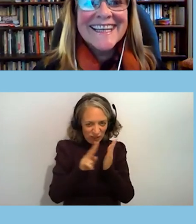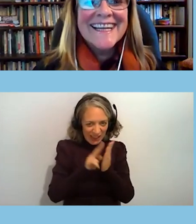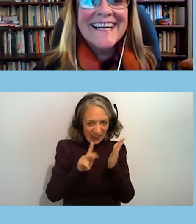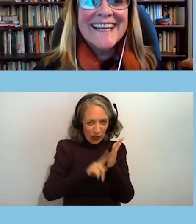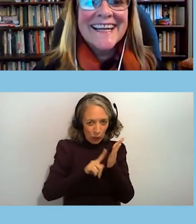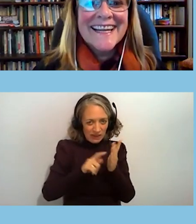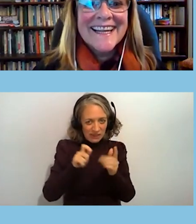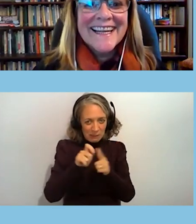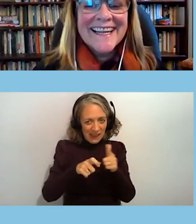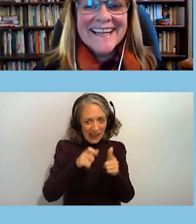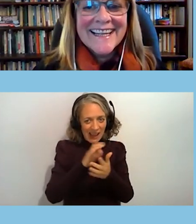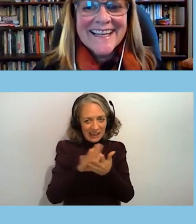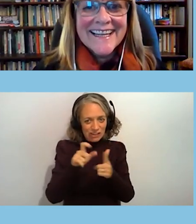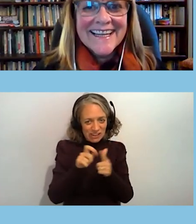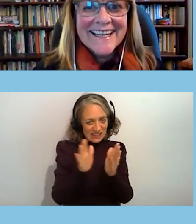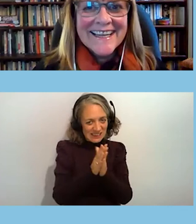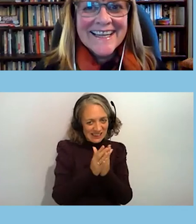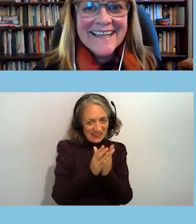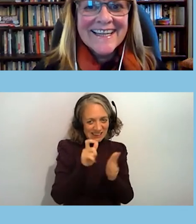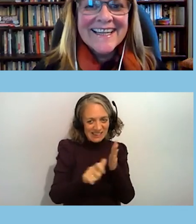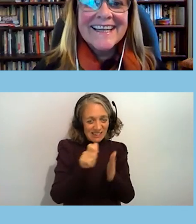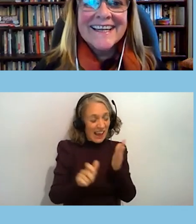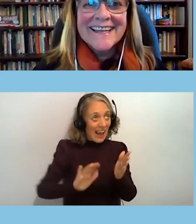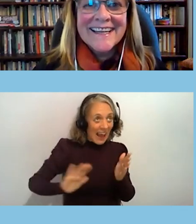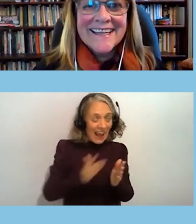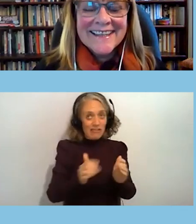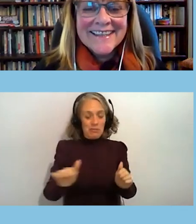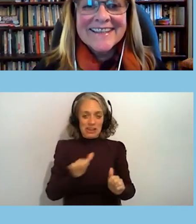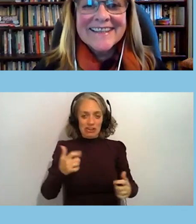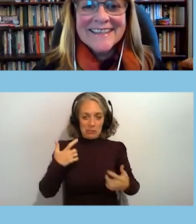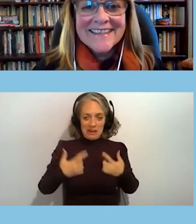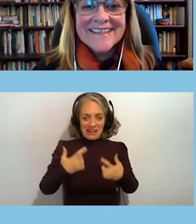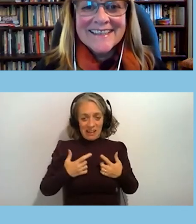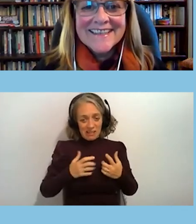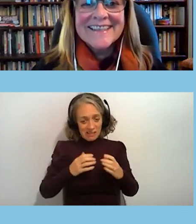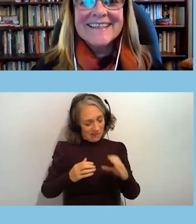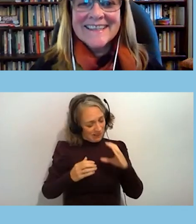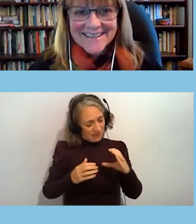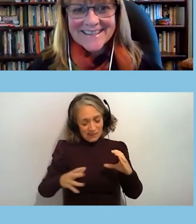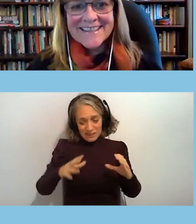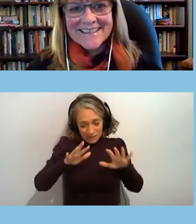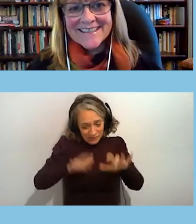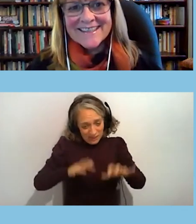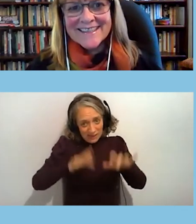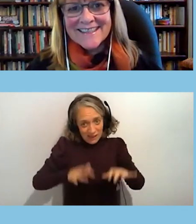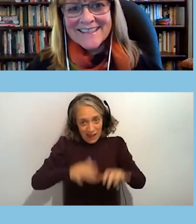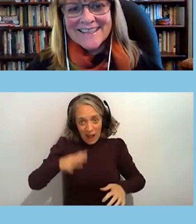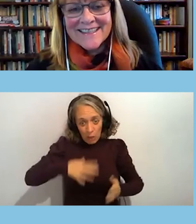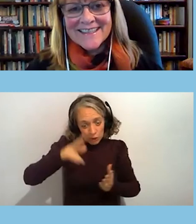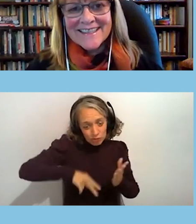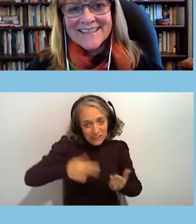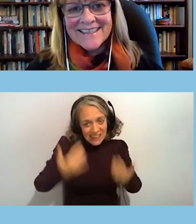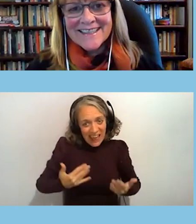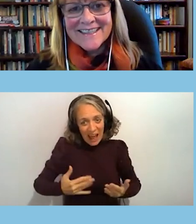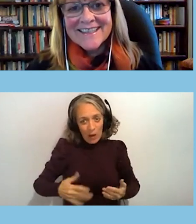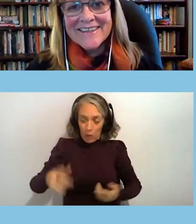I think genuinely everyone should be excited about this, this manuscript in process. I'm really keen to read it now. I feel like I need it